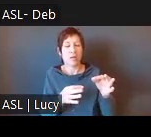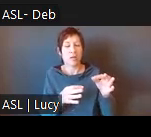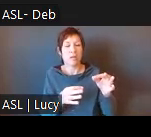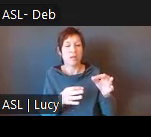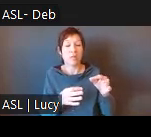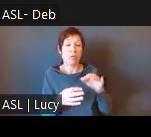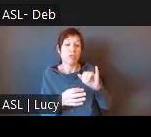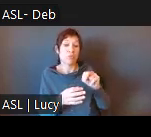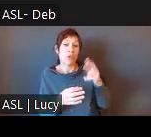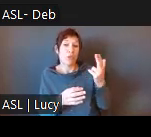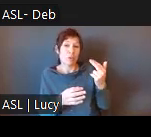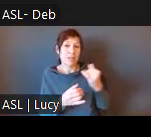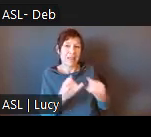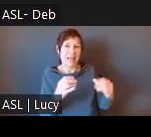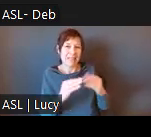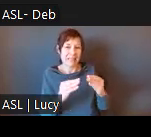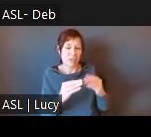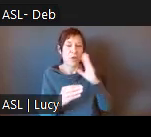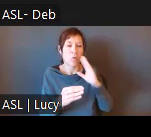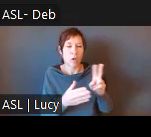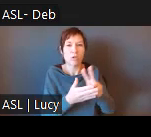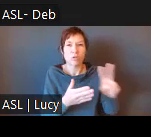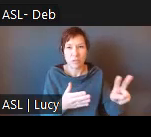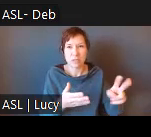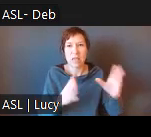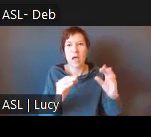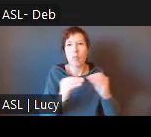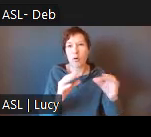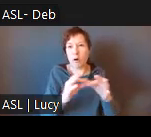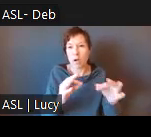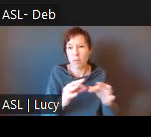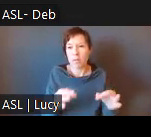Please submit comments by email to the link that now appears in the chat.